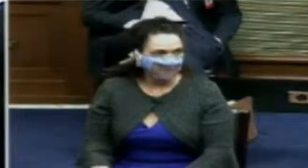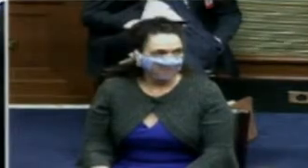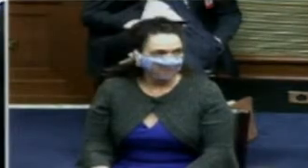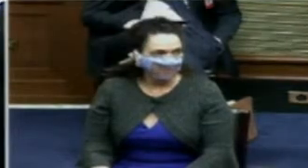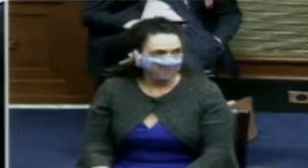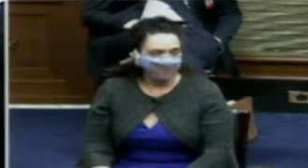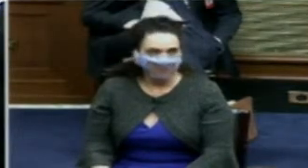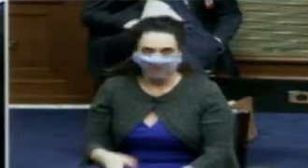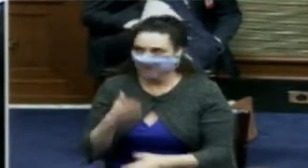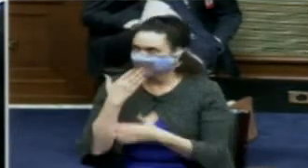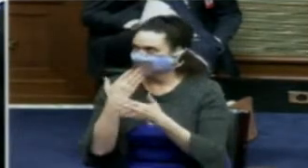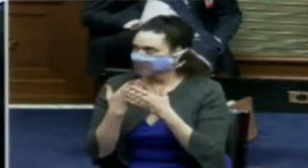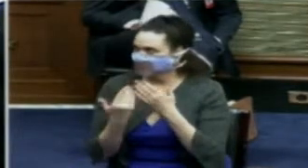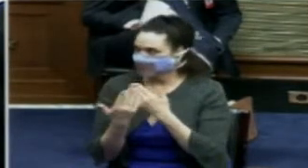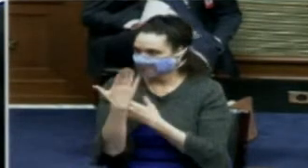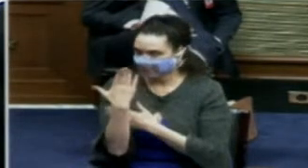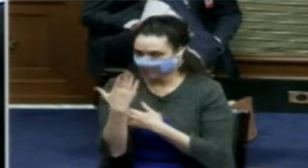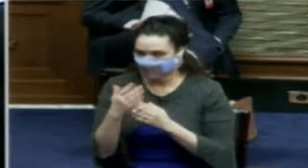Doesn't work.